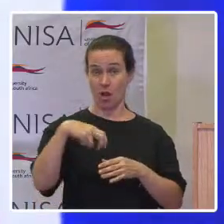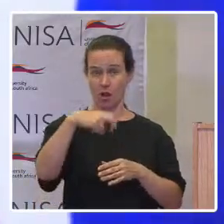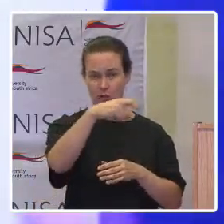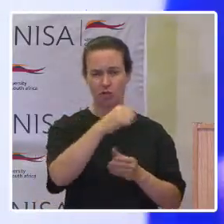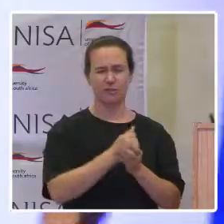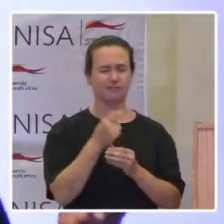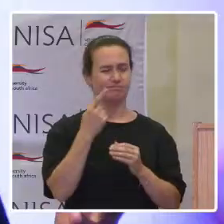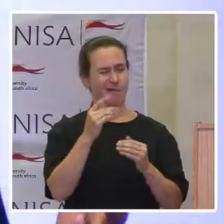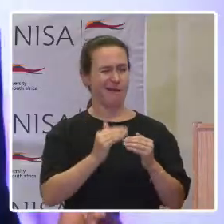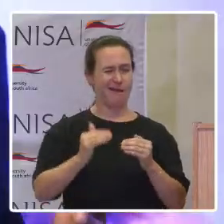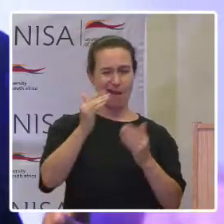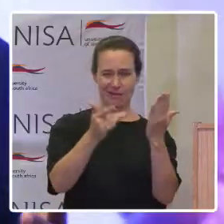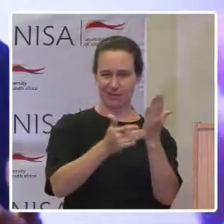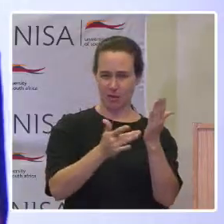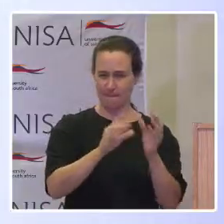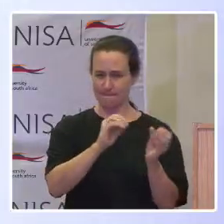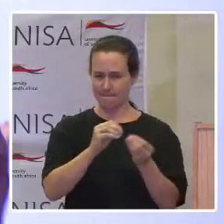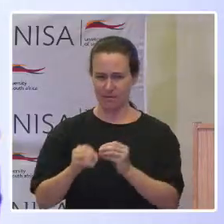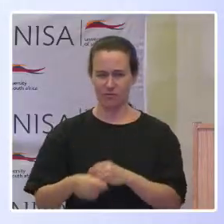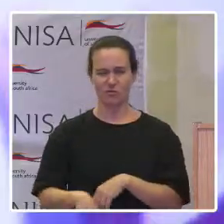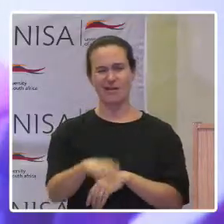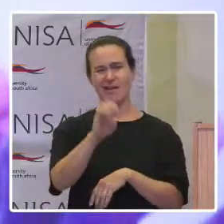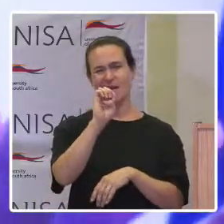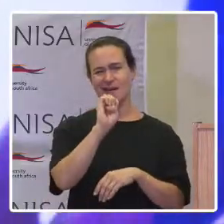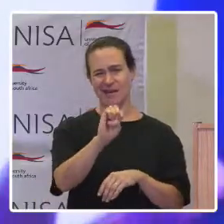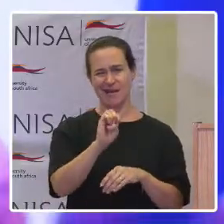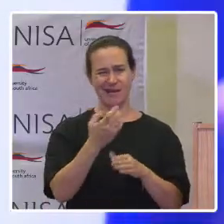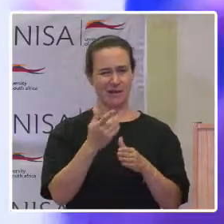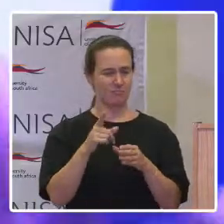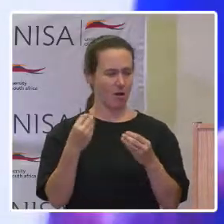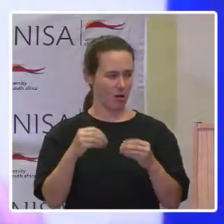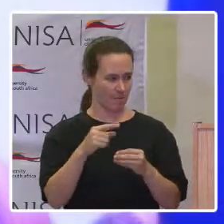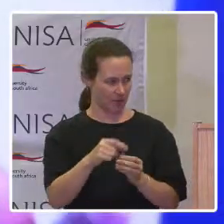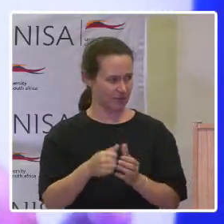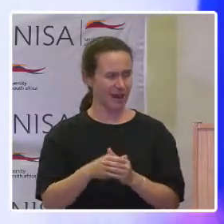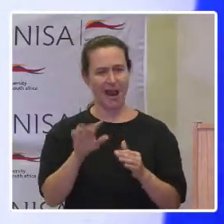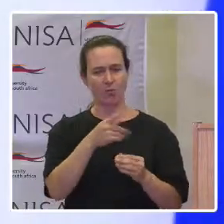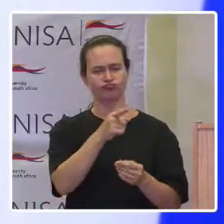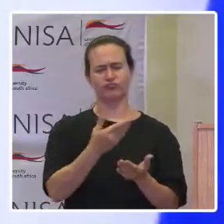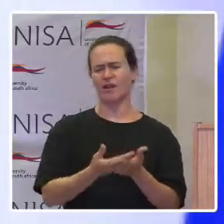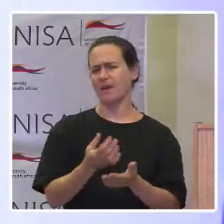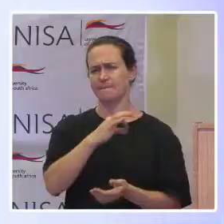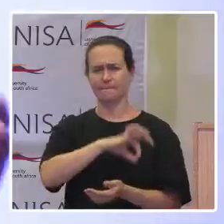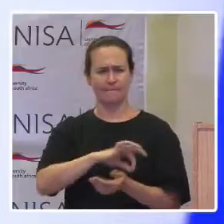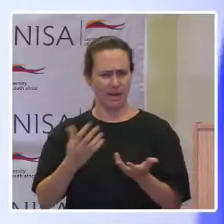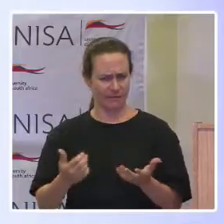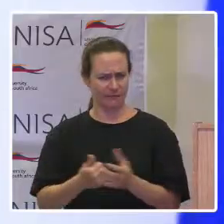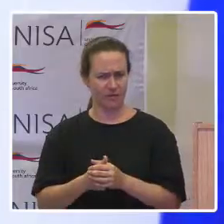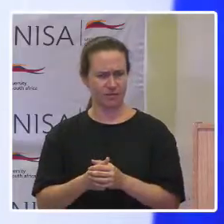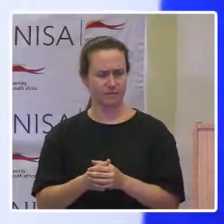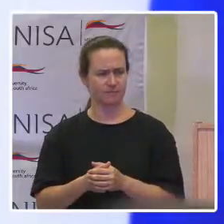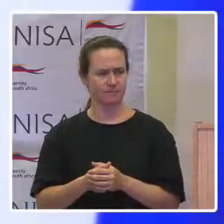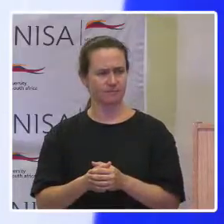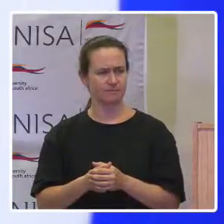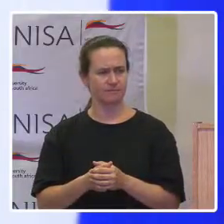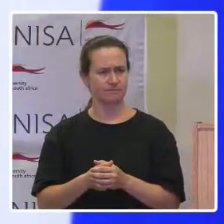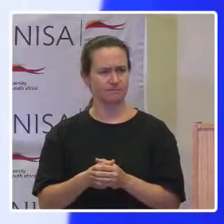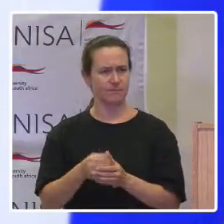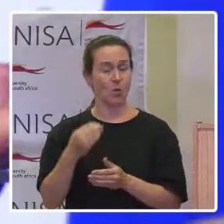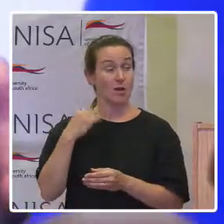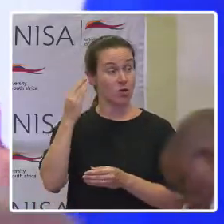manufacturing, e-commerce, as well as tourism. How can they benefit? We know the just-in-time principle when it comes